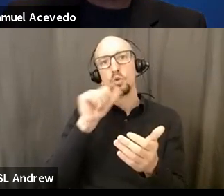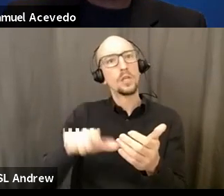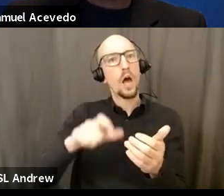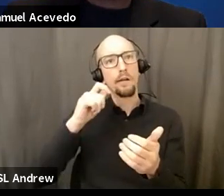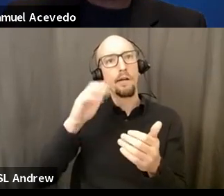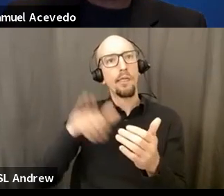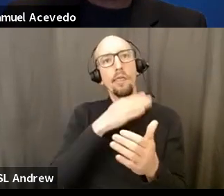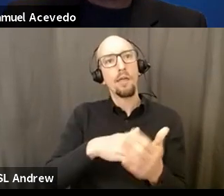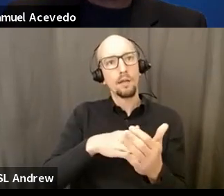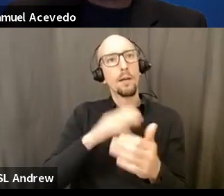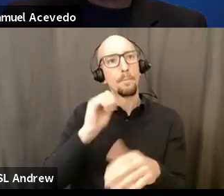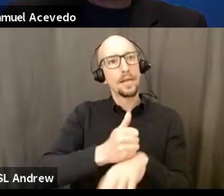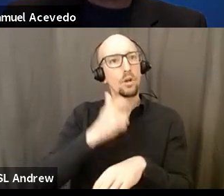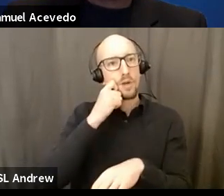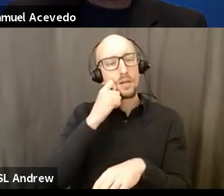that are